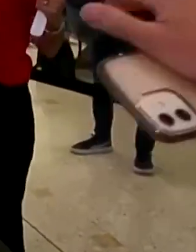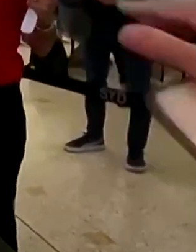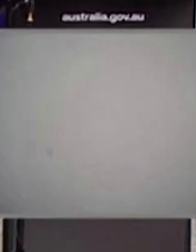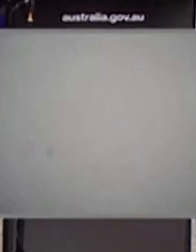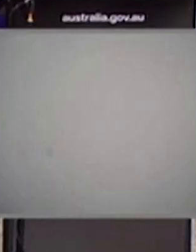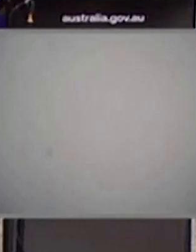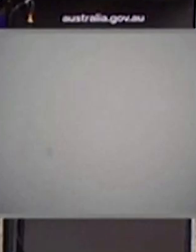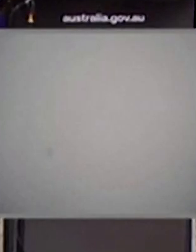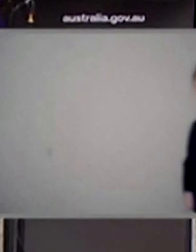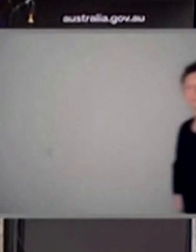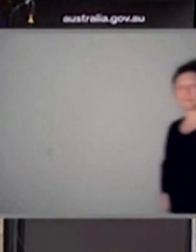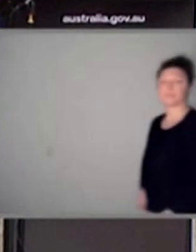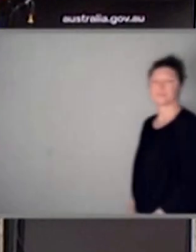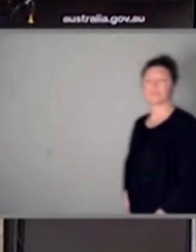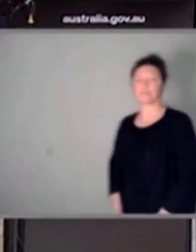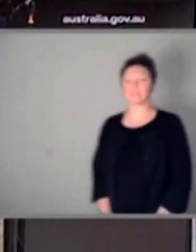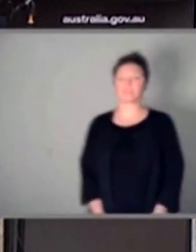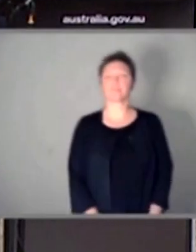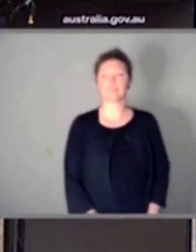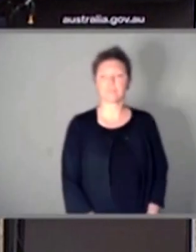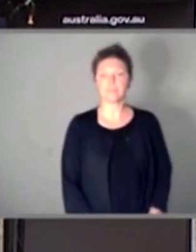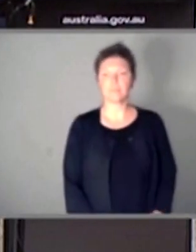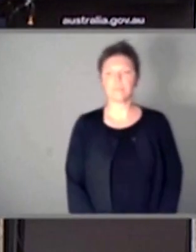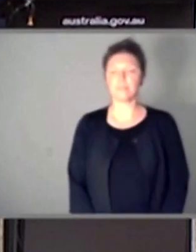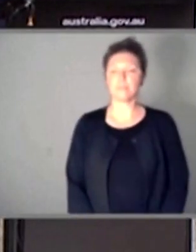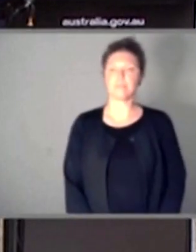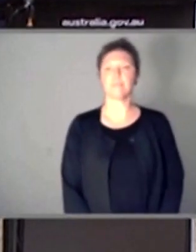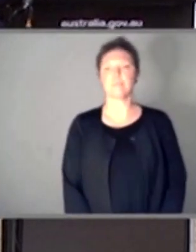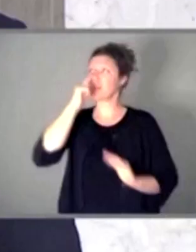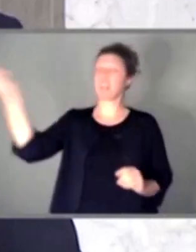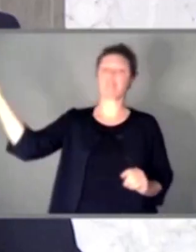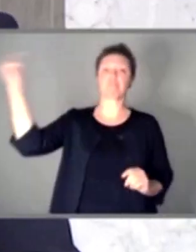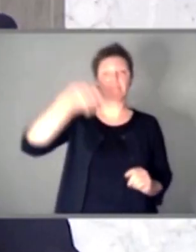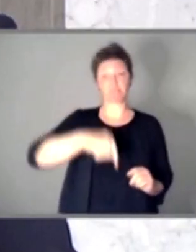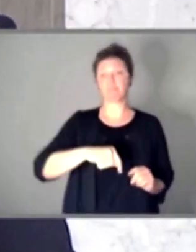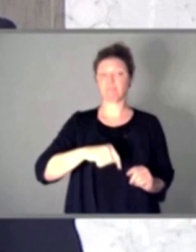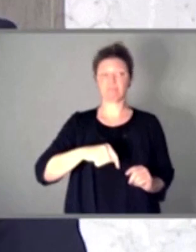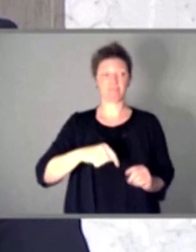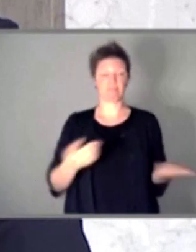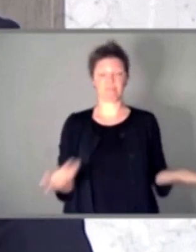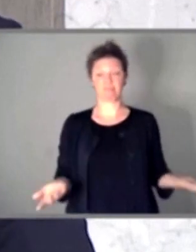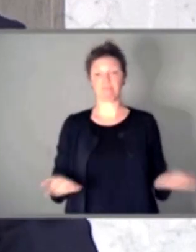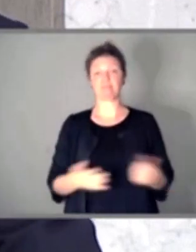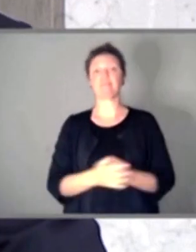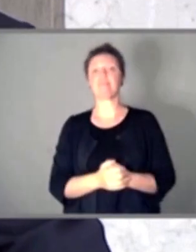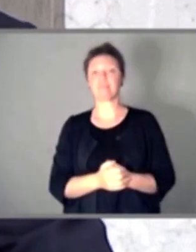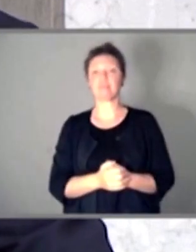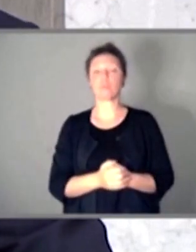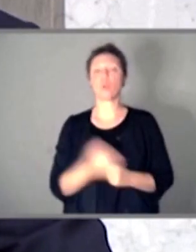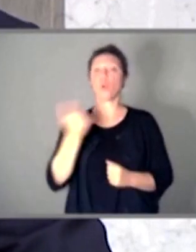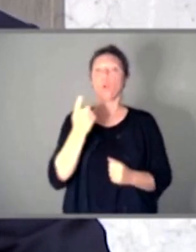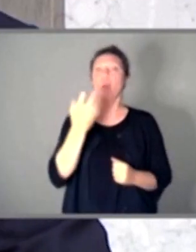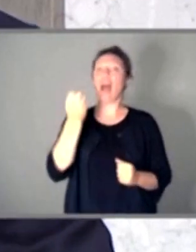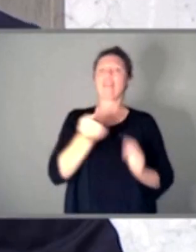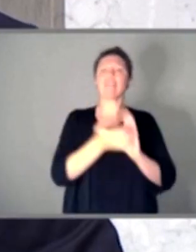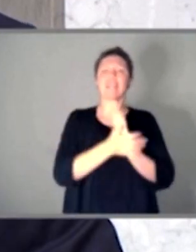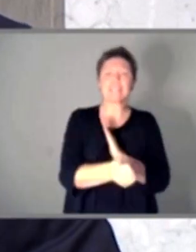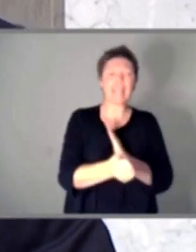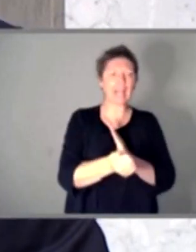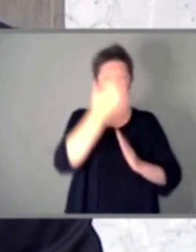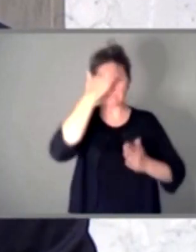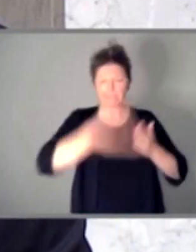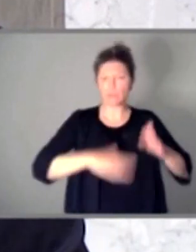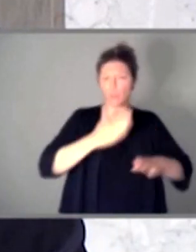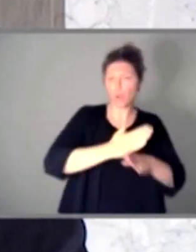entry. Prime Minister Scott Morrison announced the news on Monday. The return of skilled workers and students to Australia is